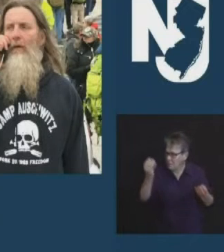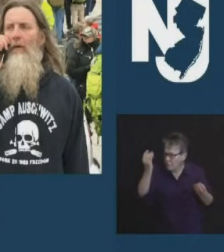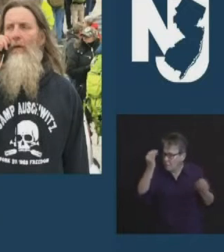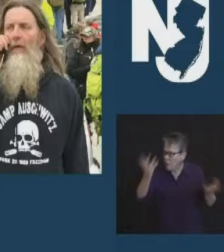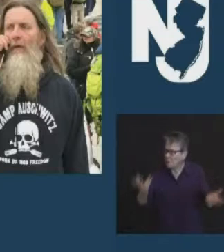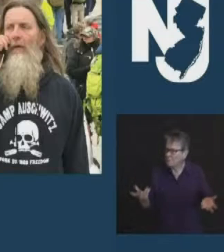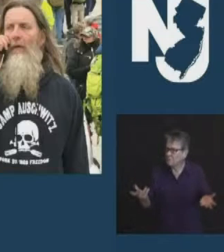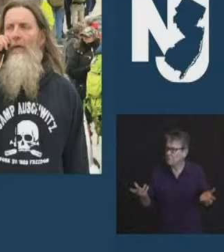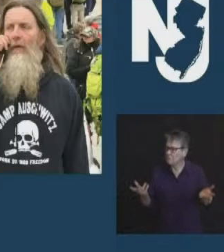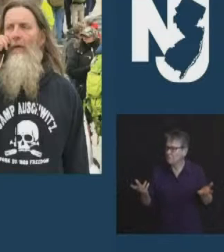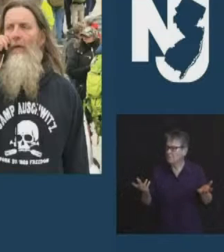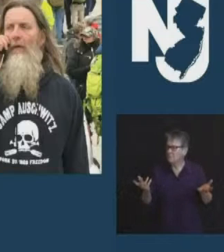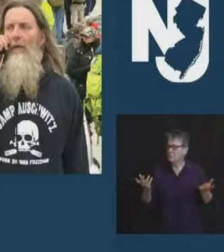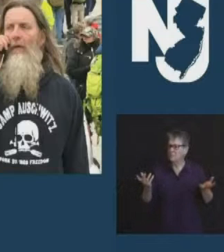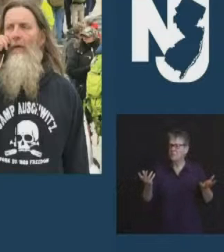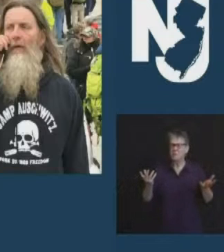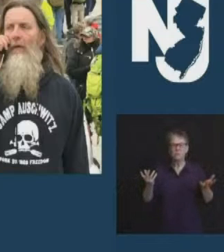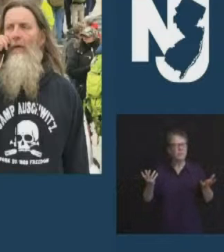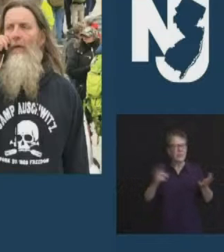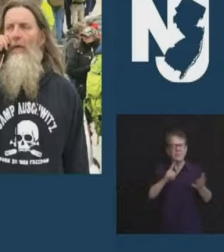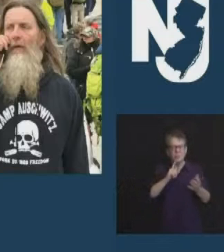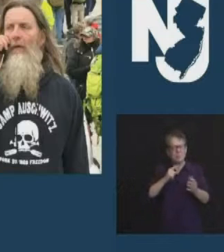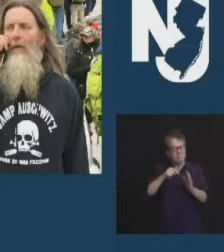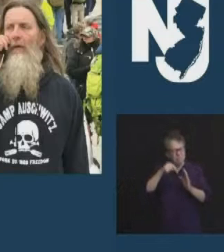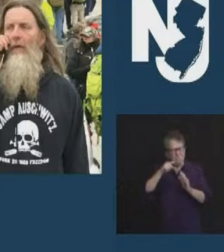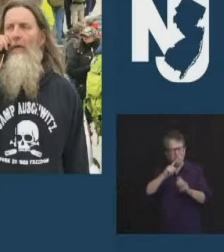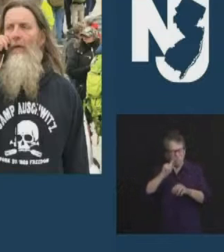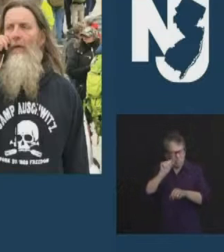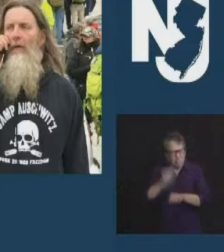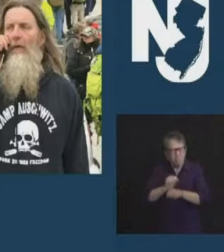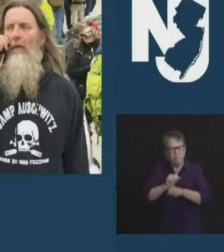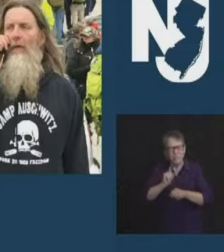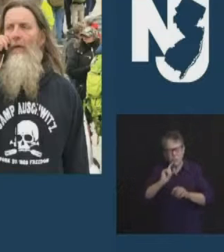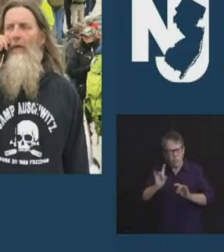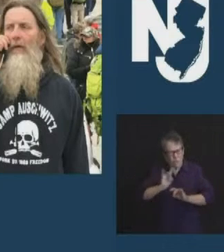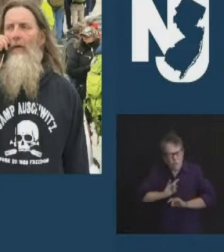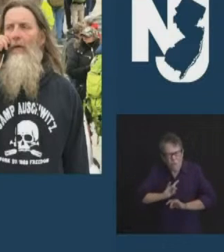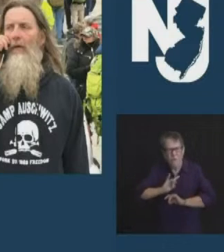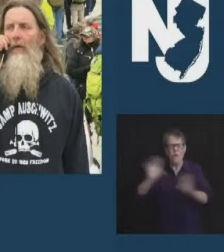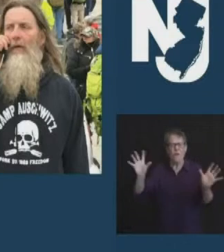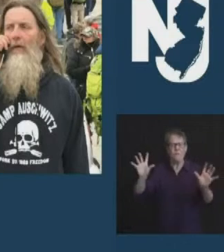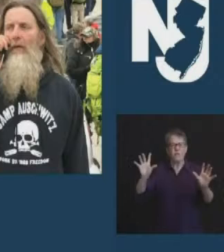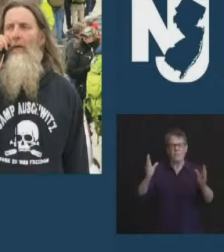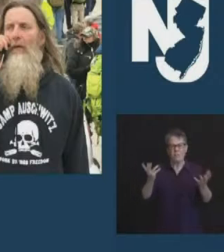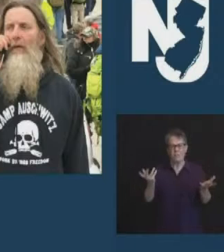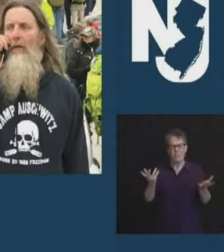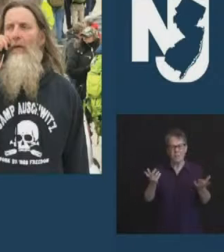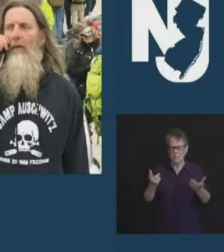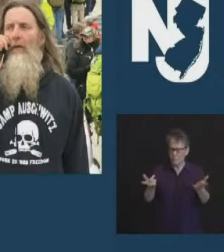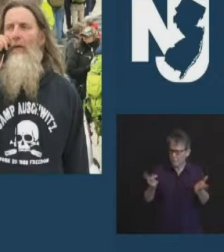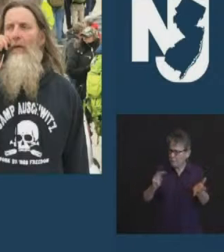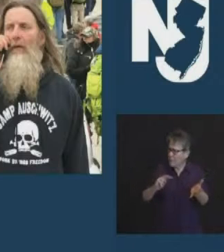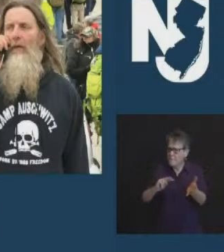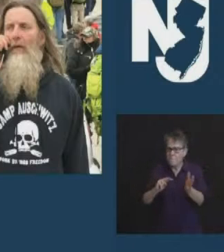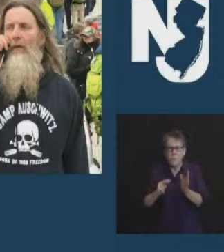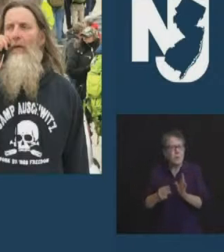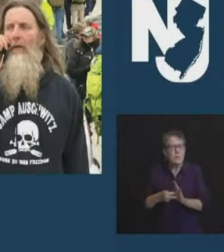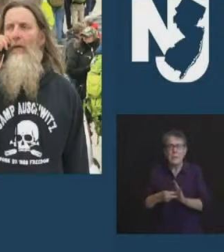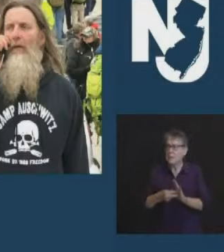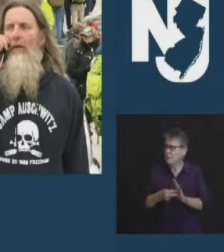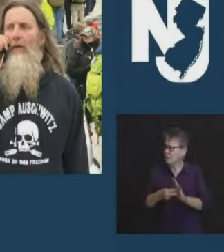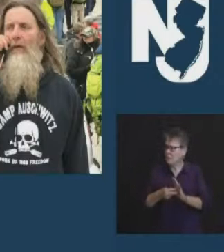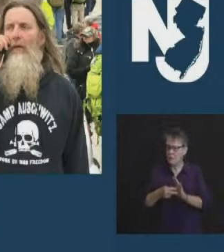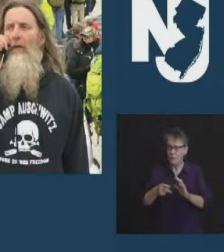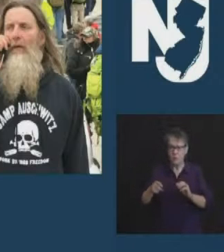right wing, and when you refuse to denounce what they've done, that's the same as giving them a pass. When you excuse their actions,